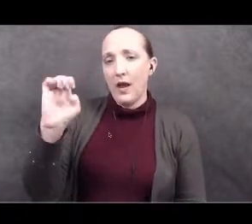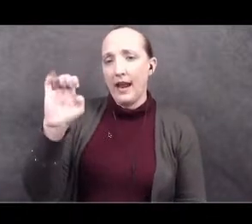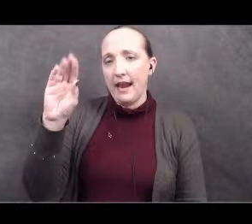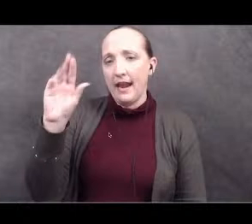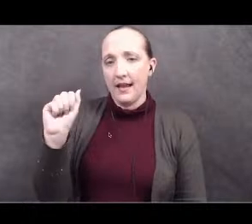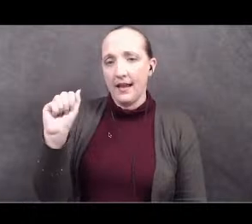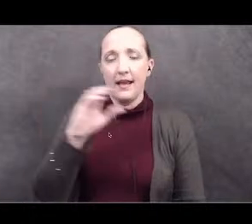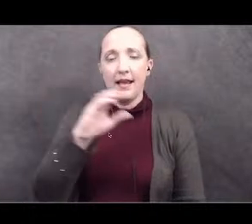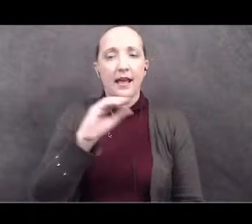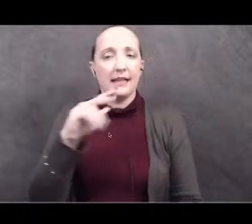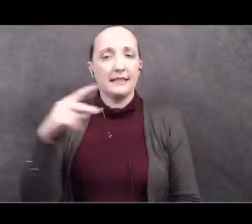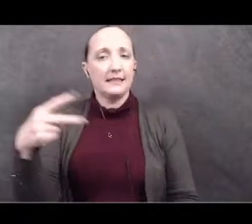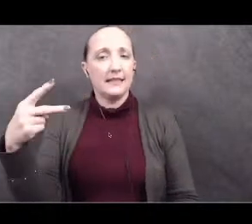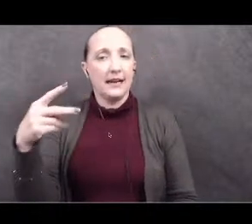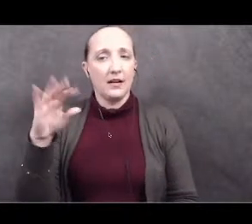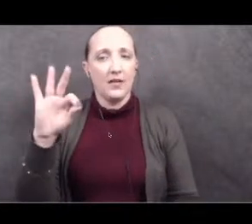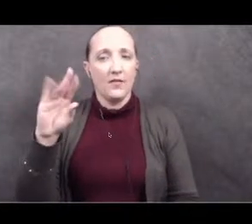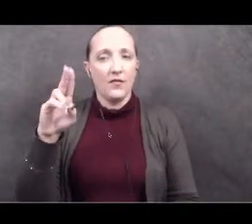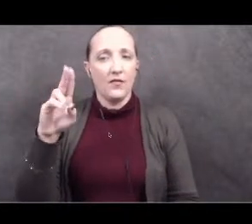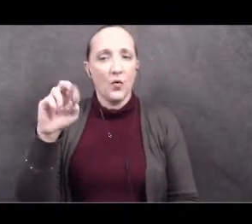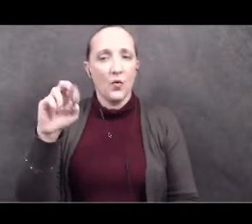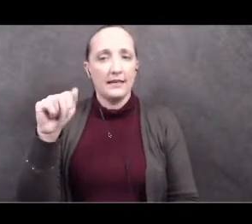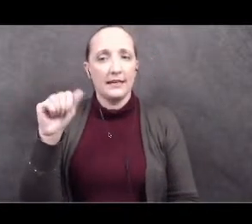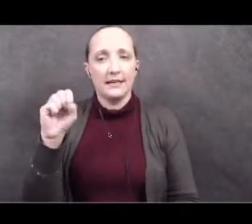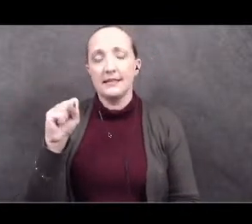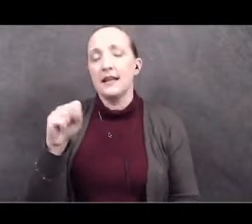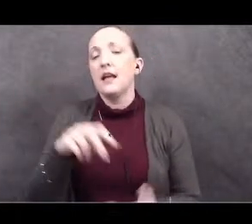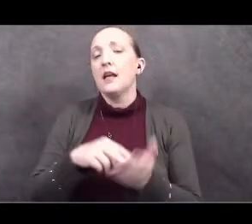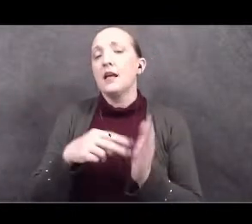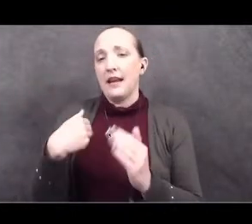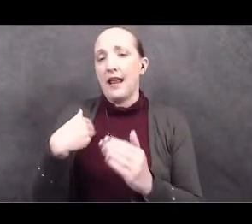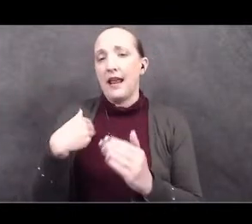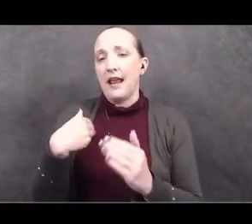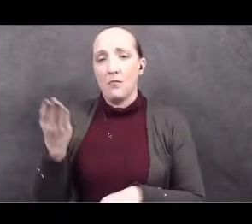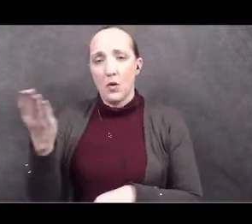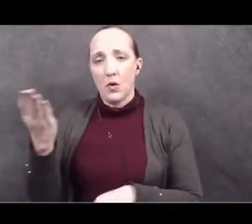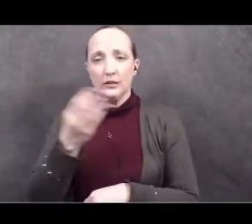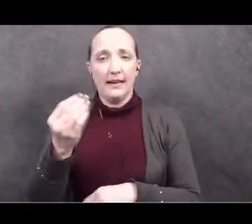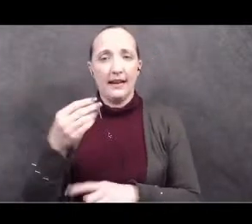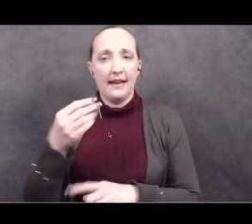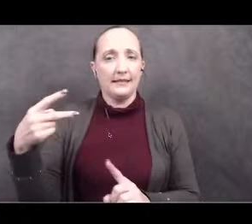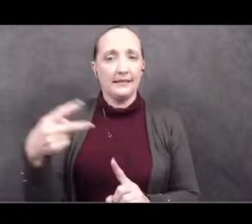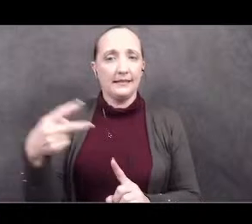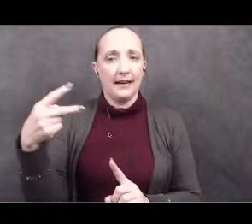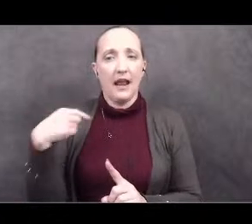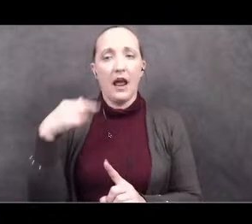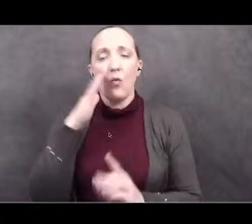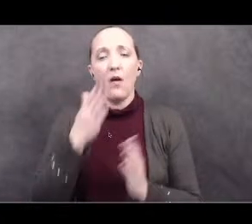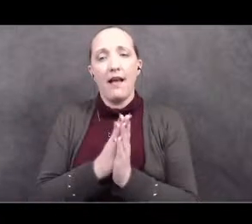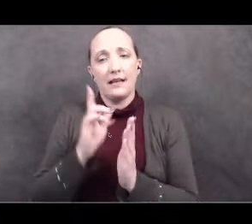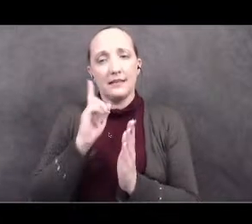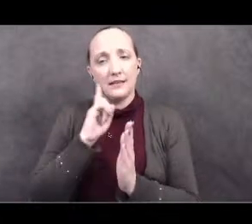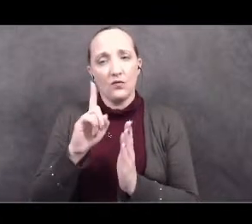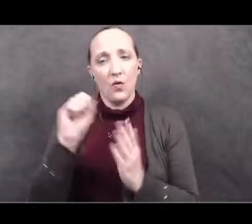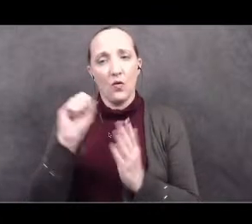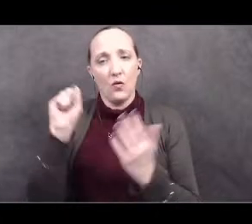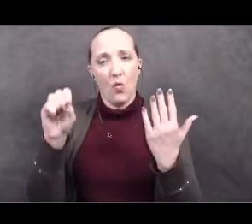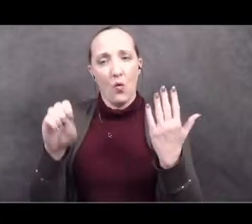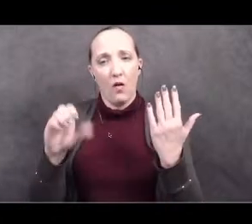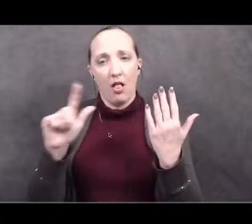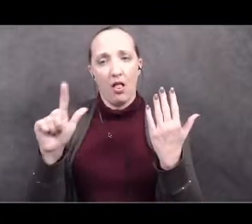this right thank you I have a motion and a second for approval of this item I will ask for roll call vote Miss